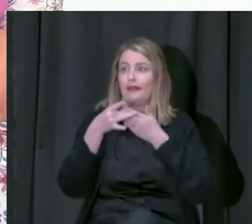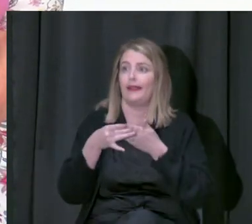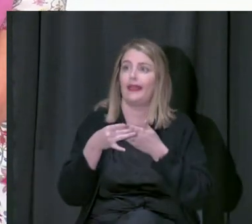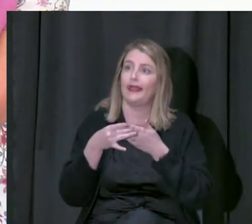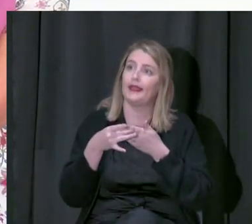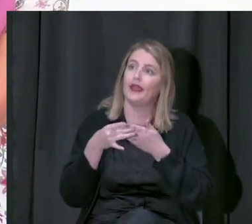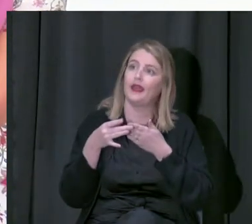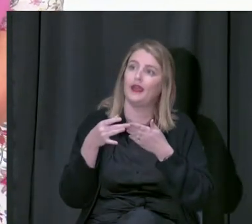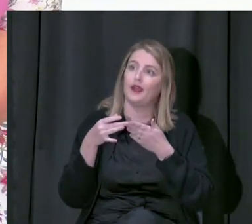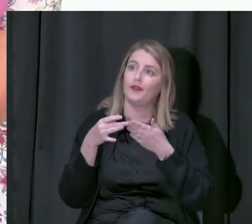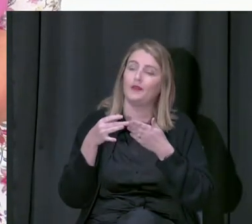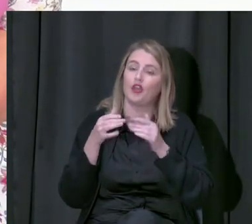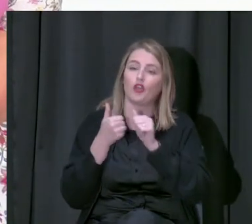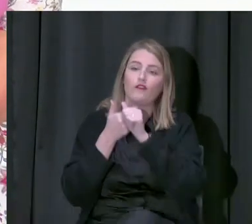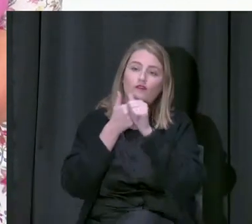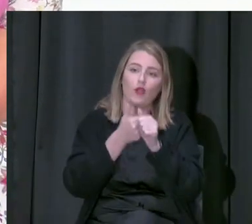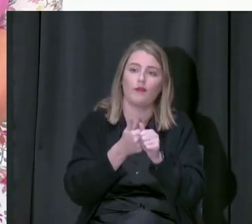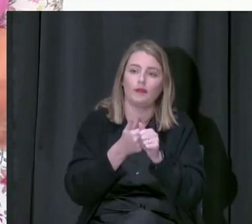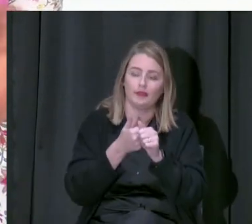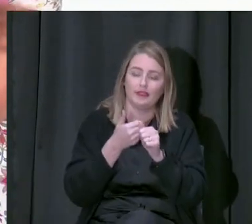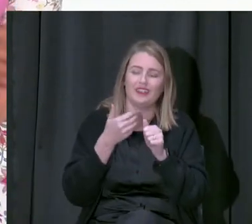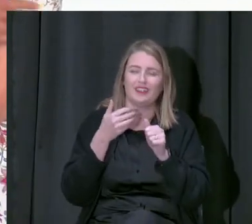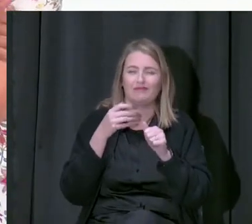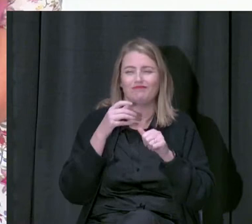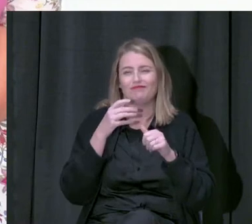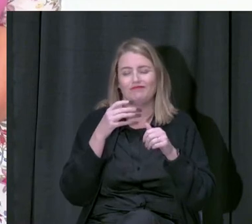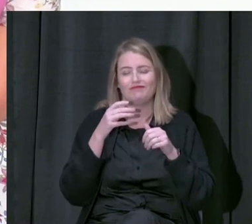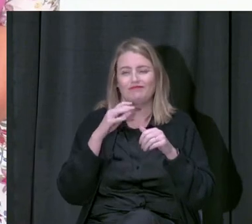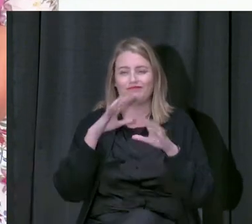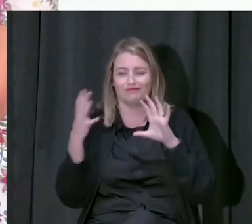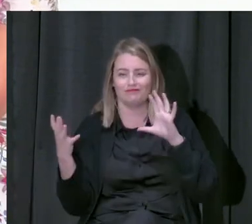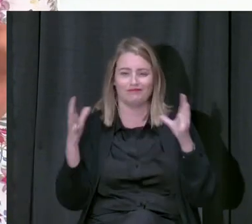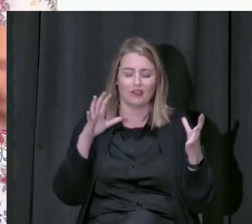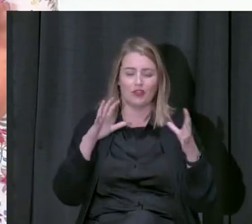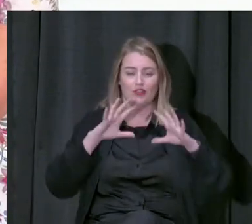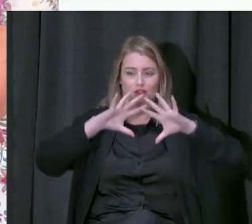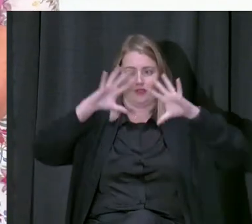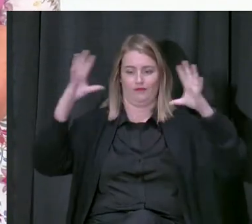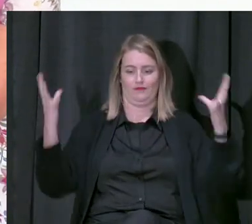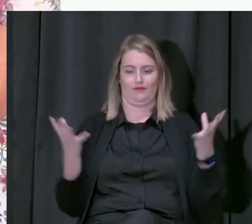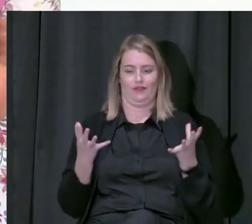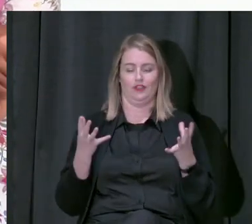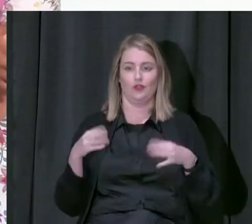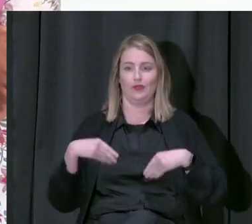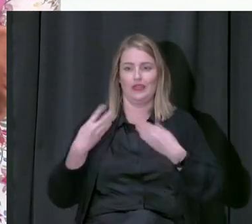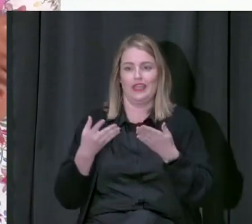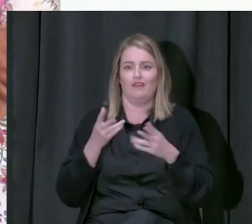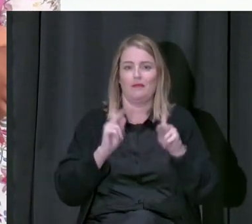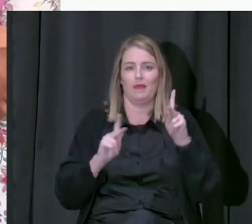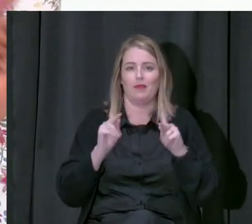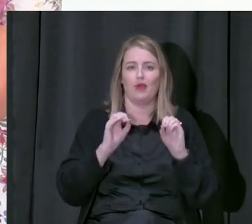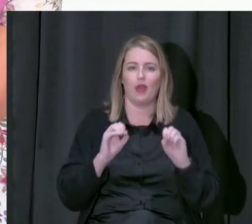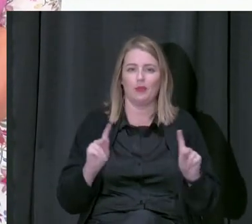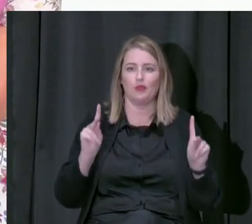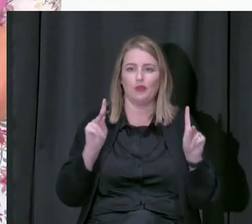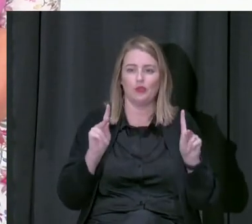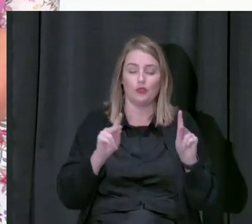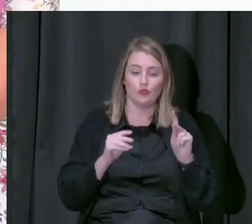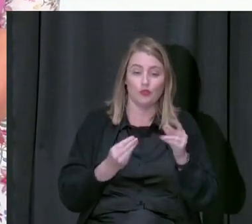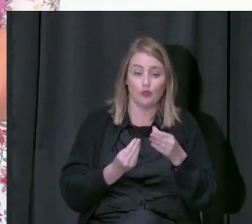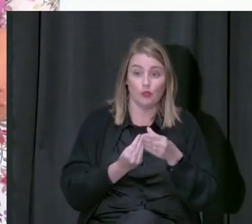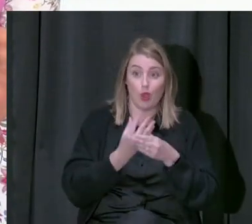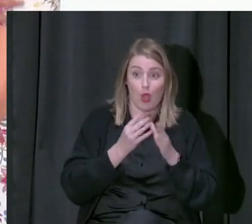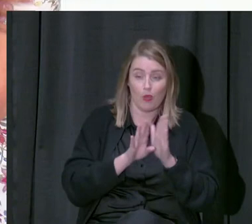the conformance side of the world. So it's really, so to be able to give people an opportunity to grow in